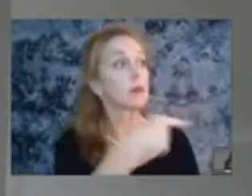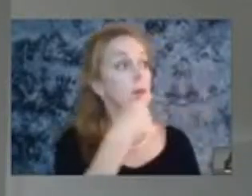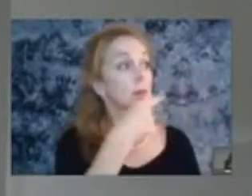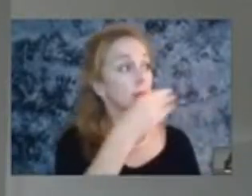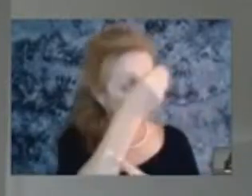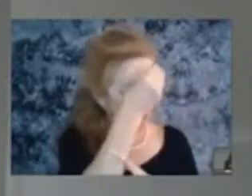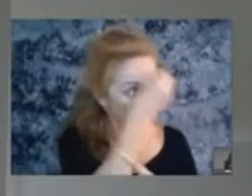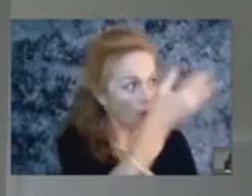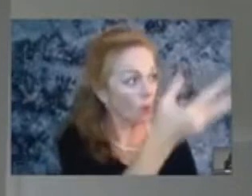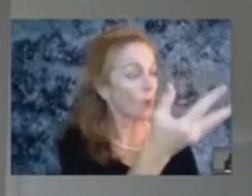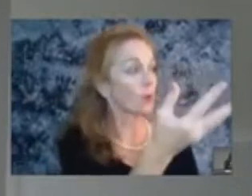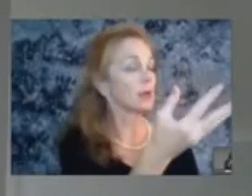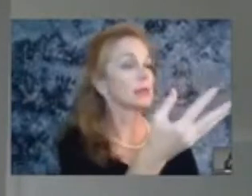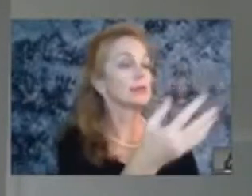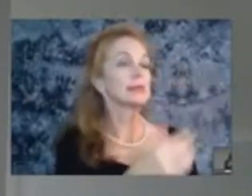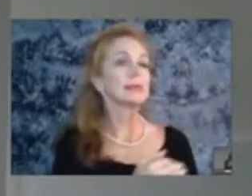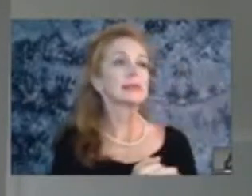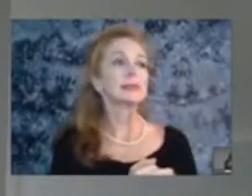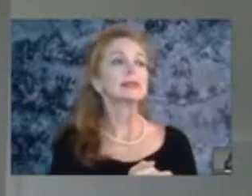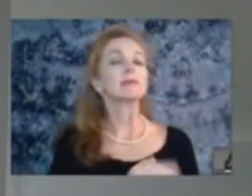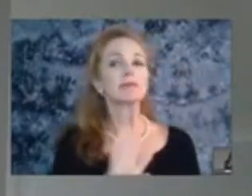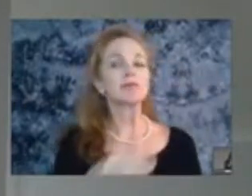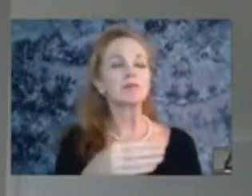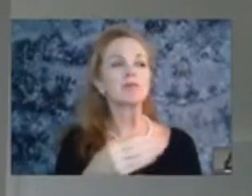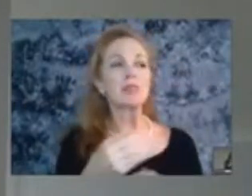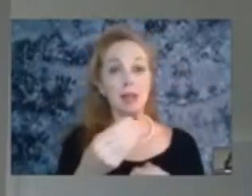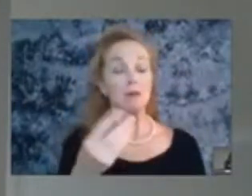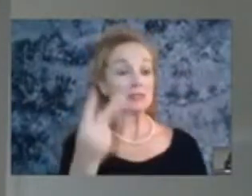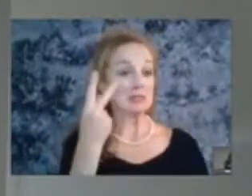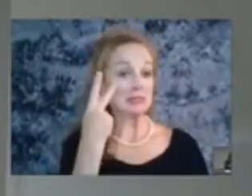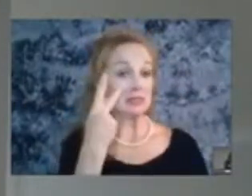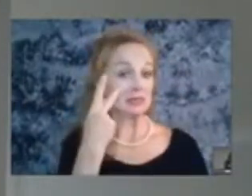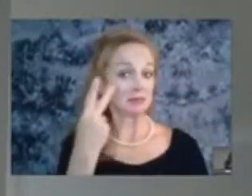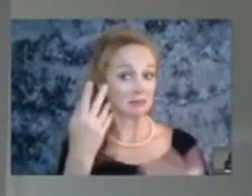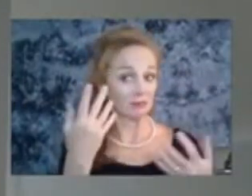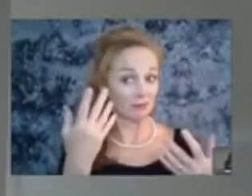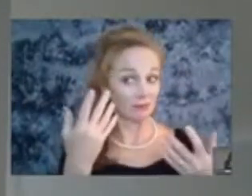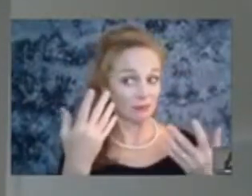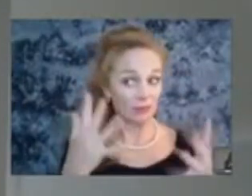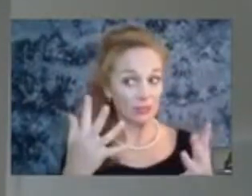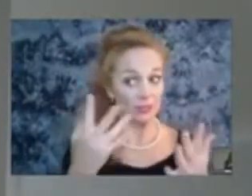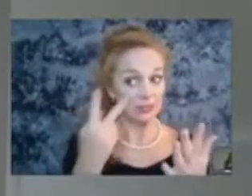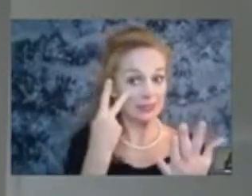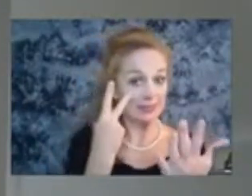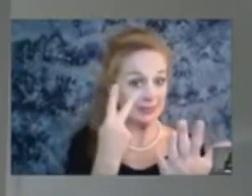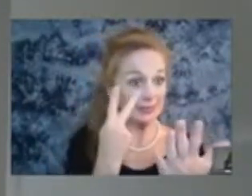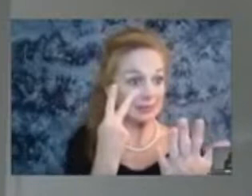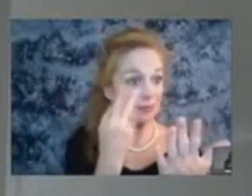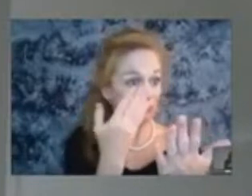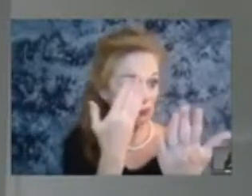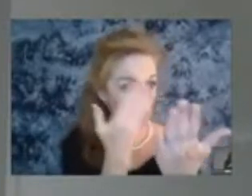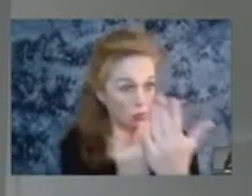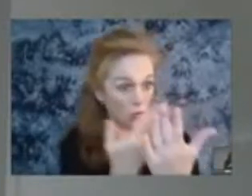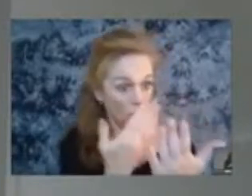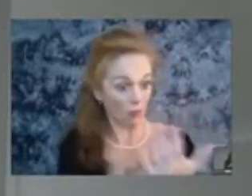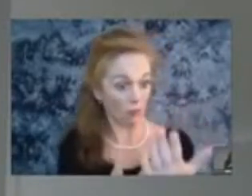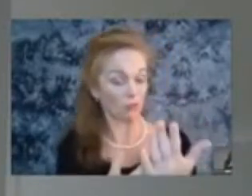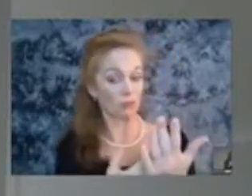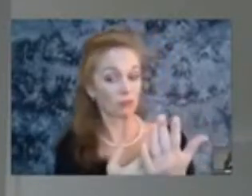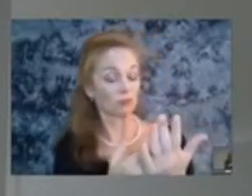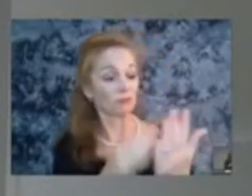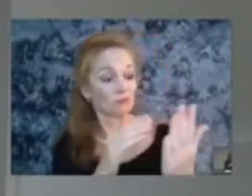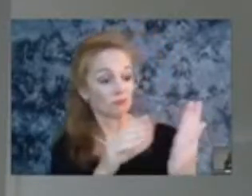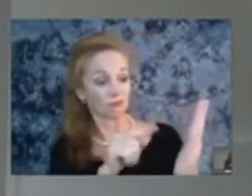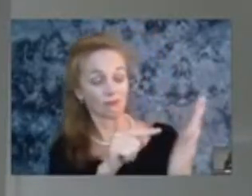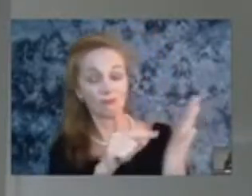phrase it this way, I have seen, for example, photographs from inside some schools where some mold has been there. And kind of the